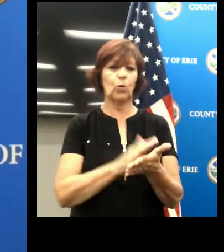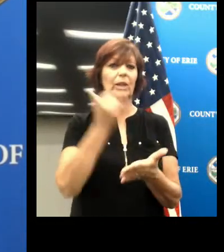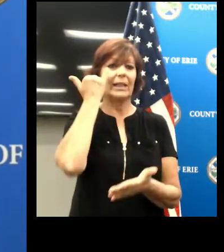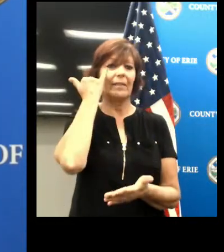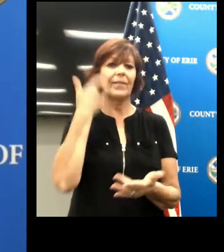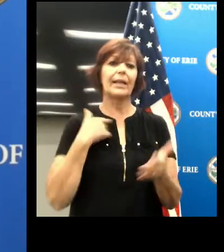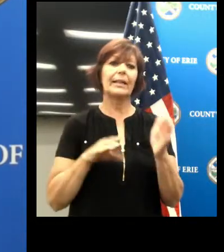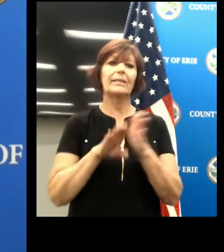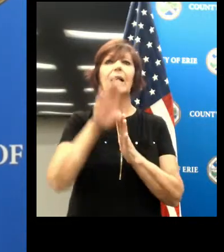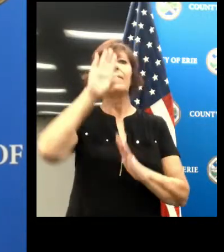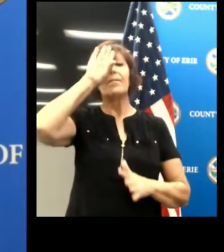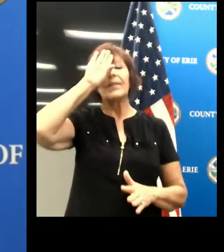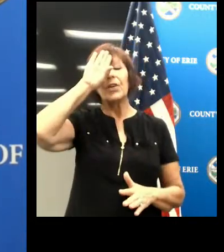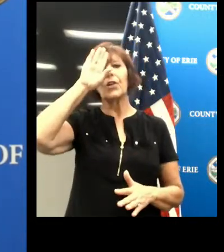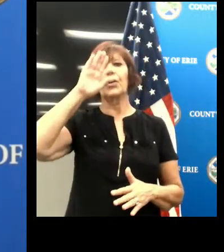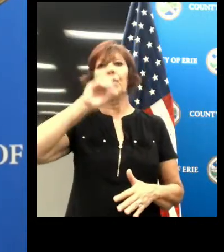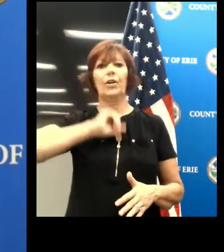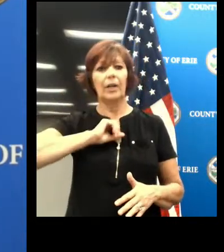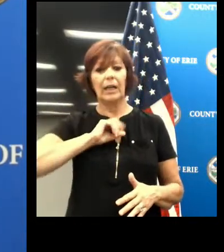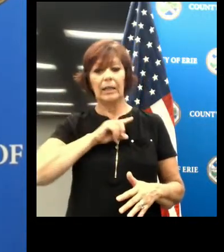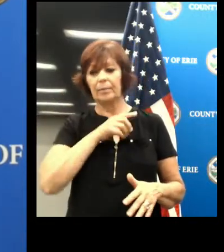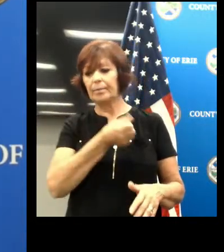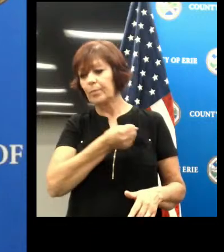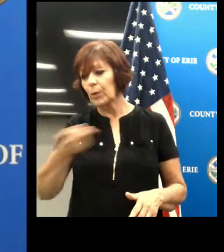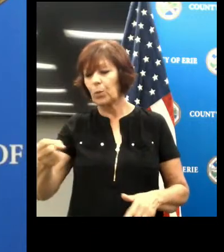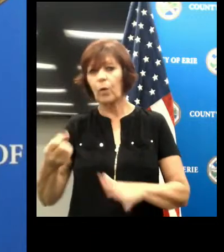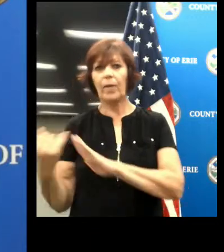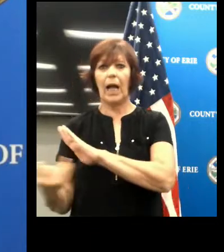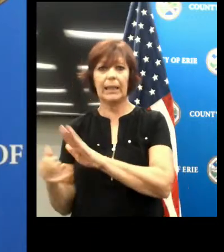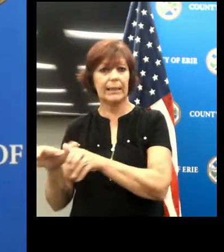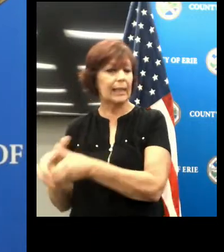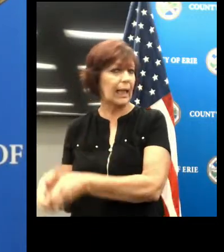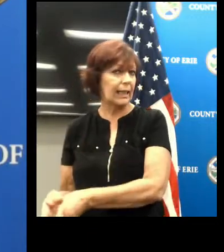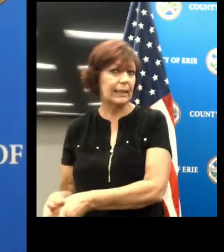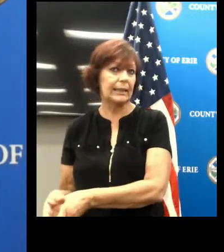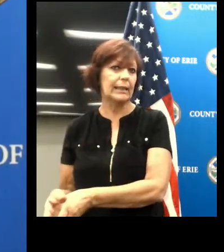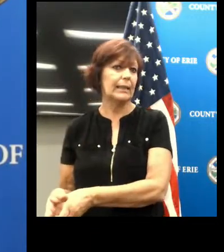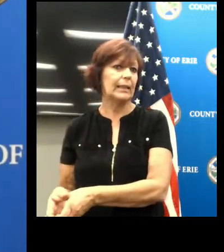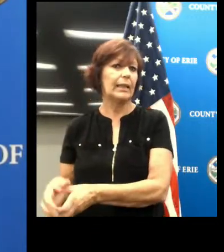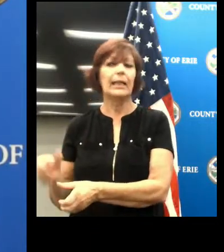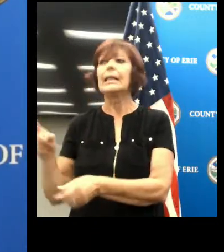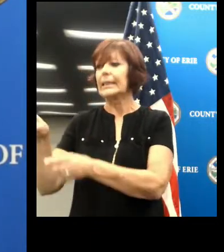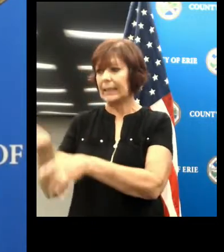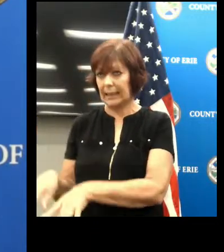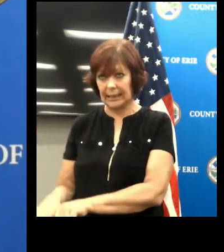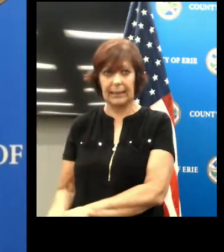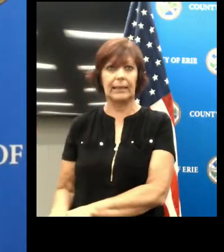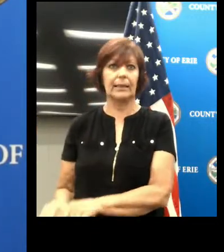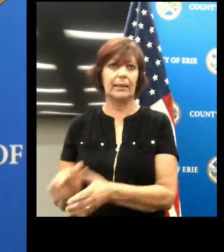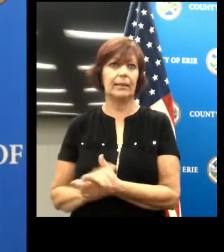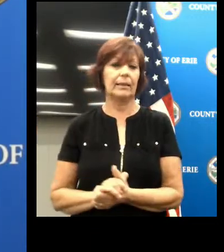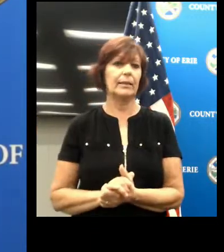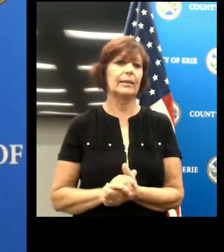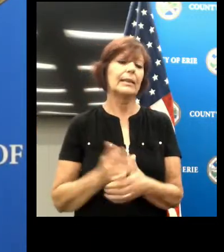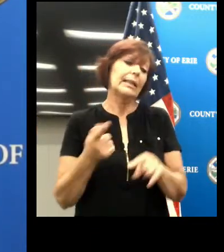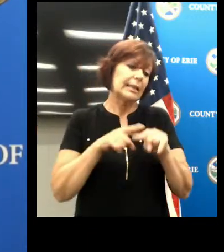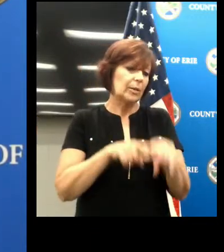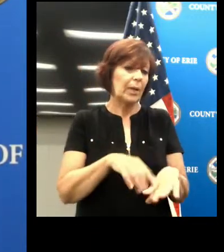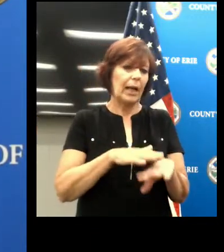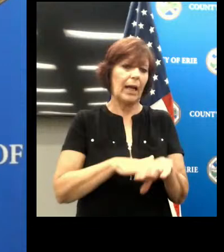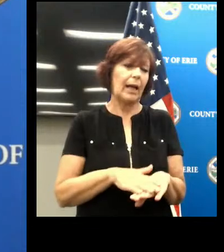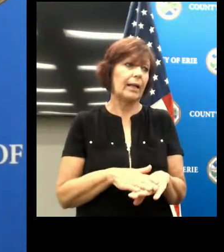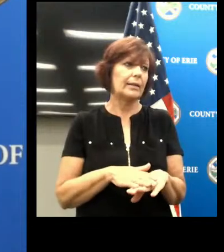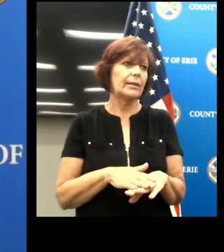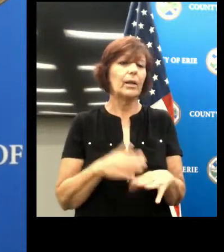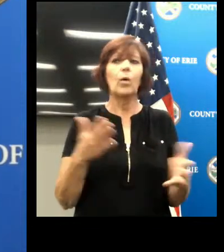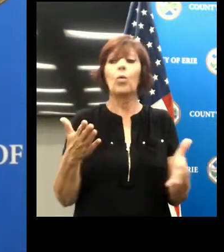develop symptoms in school. They have to be isolated, removed from school to get a COVID test. And so, and then depending on